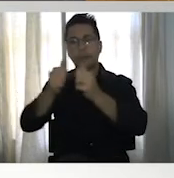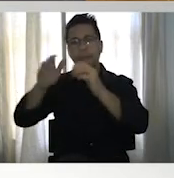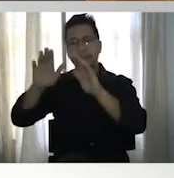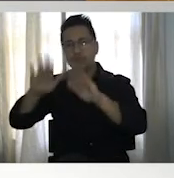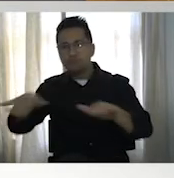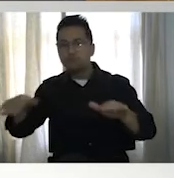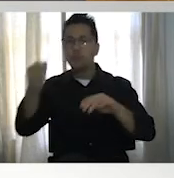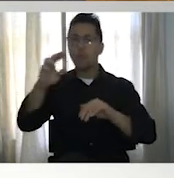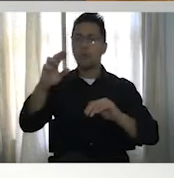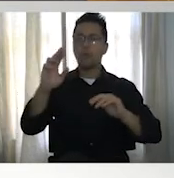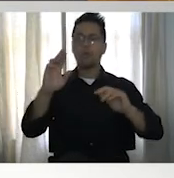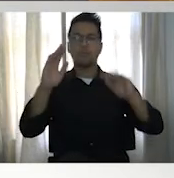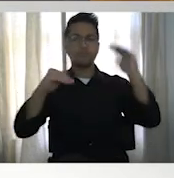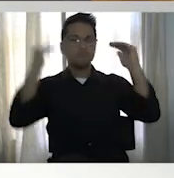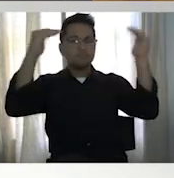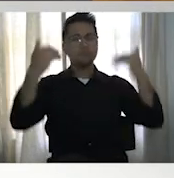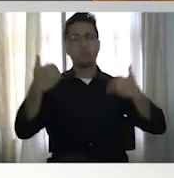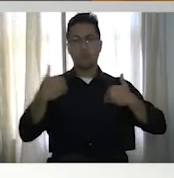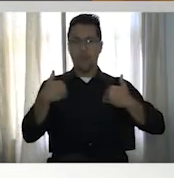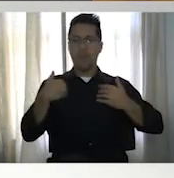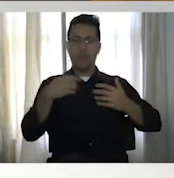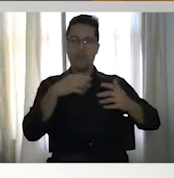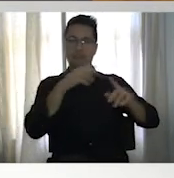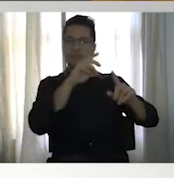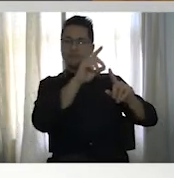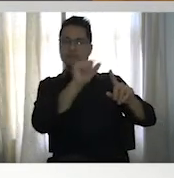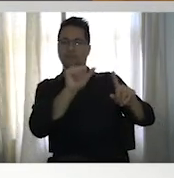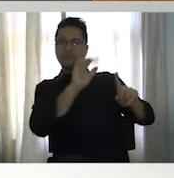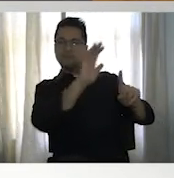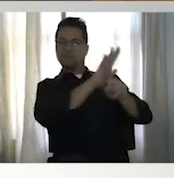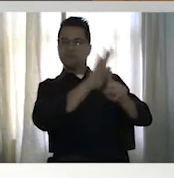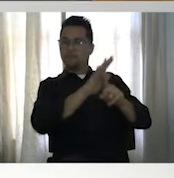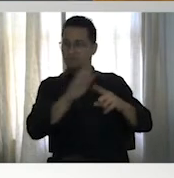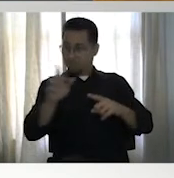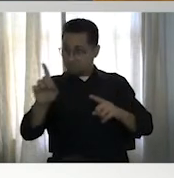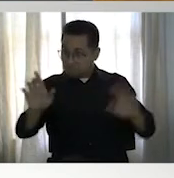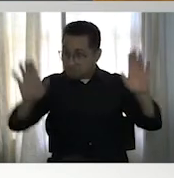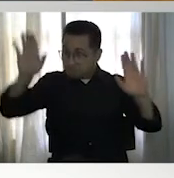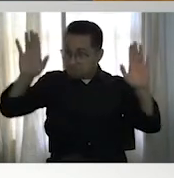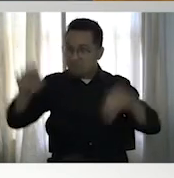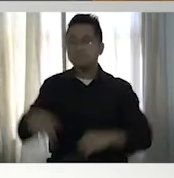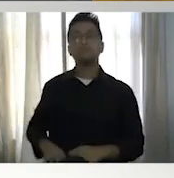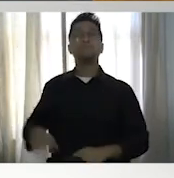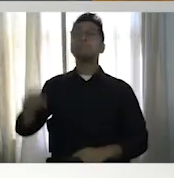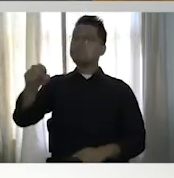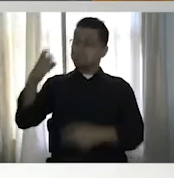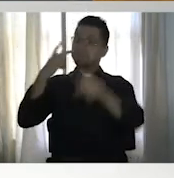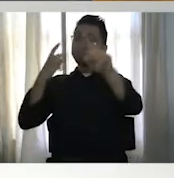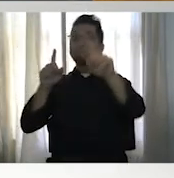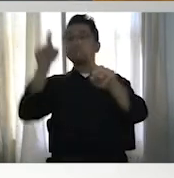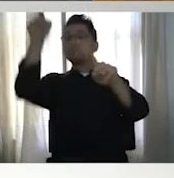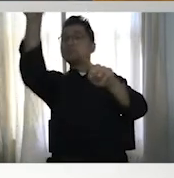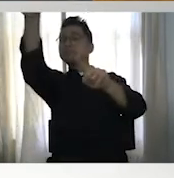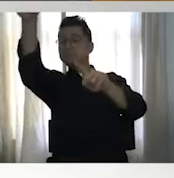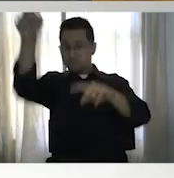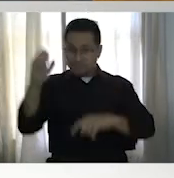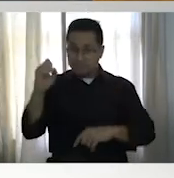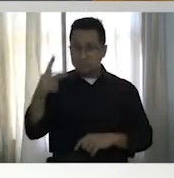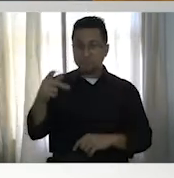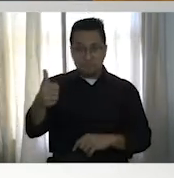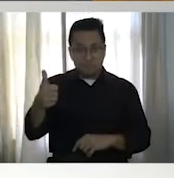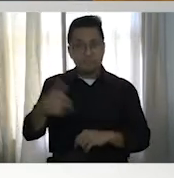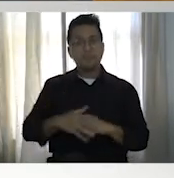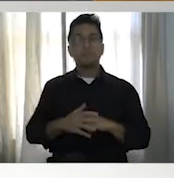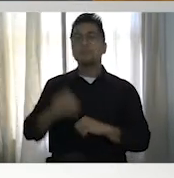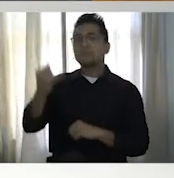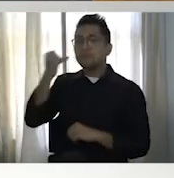or adults who have social learning challenges. Yes, okay, in the back there. Okay, and